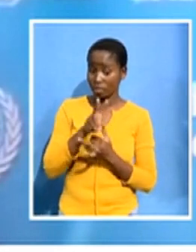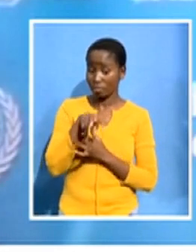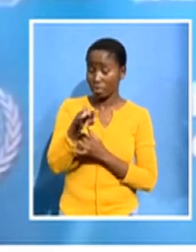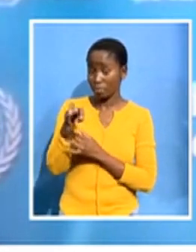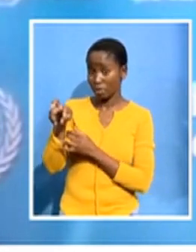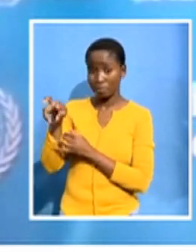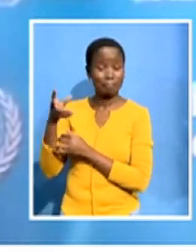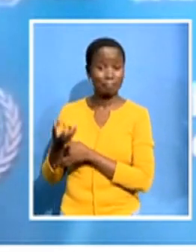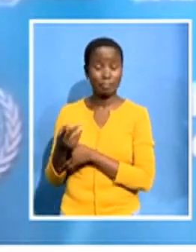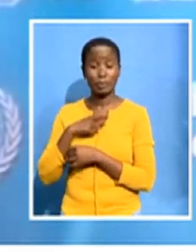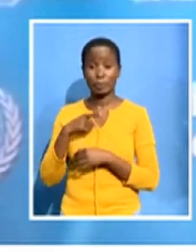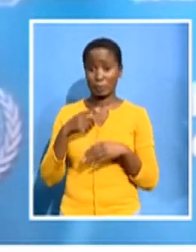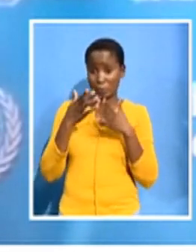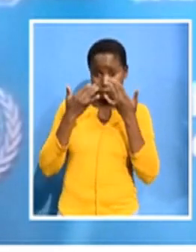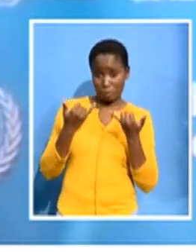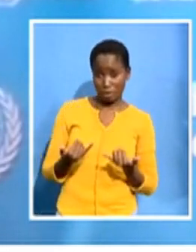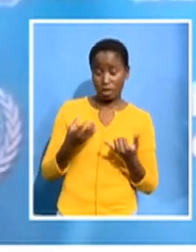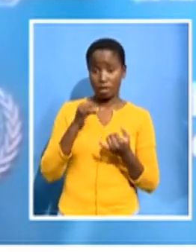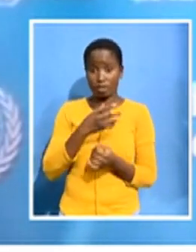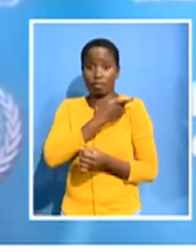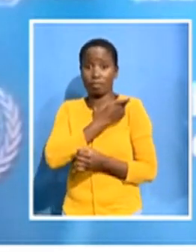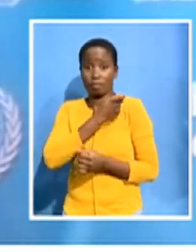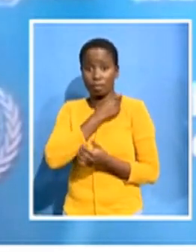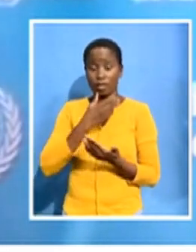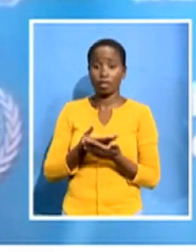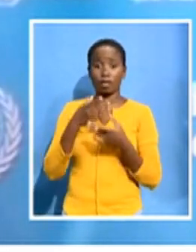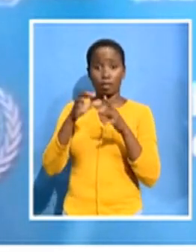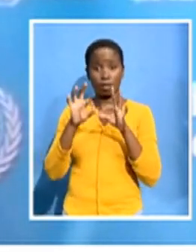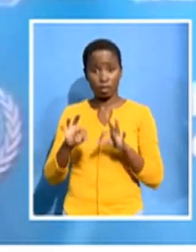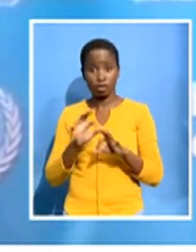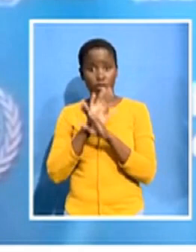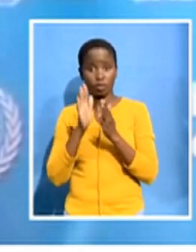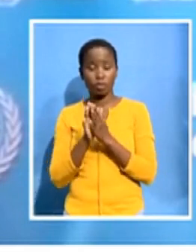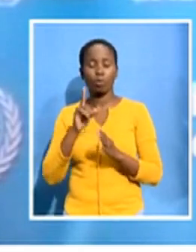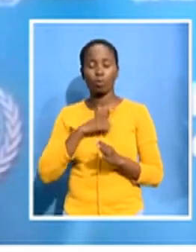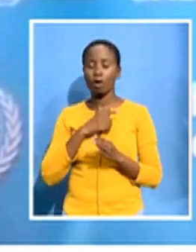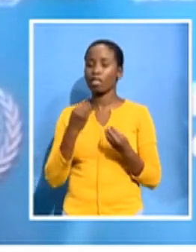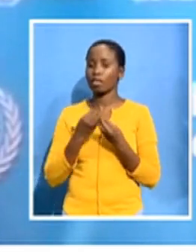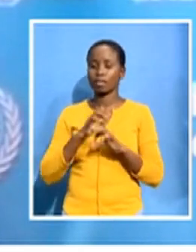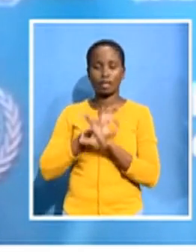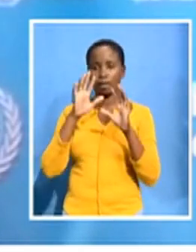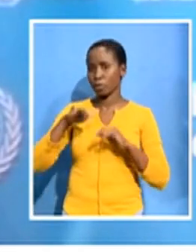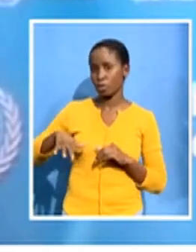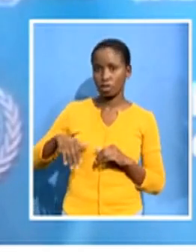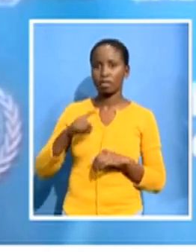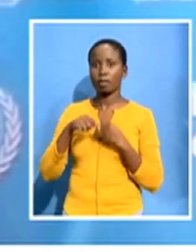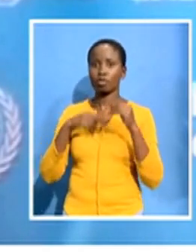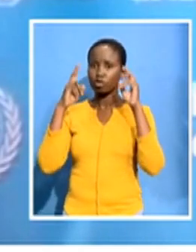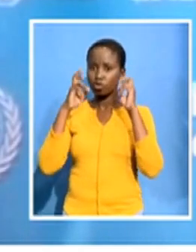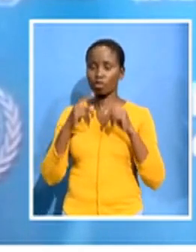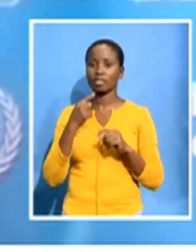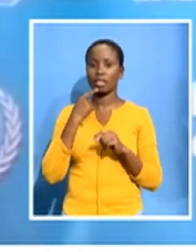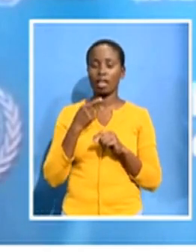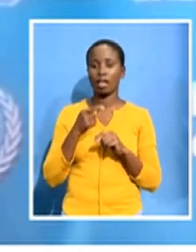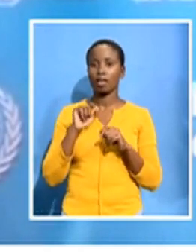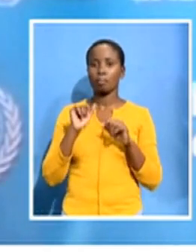prevents transmission, and there are all those other questions, apart from the question of discrimination against people who are not able to have the vaccine